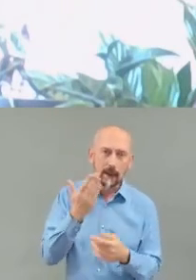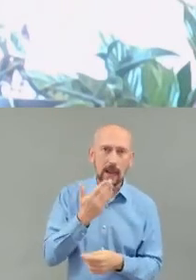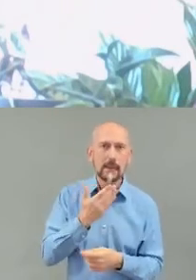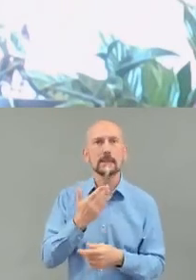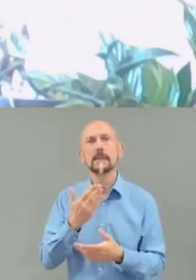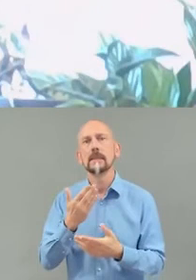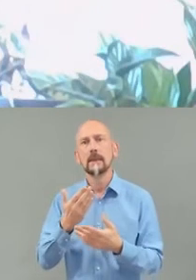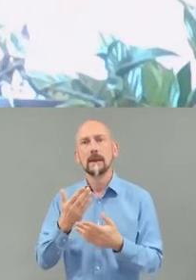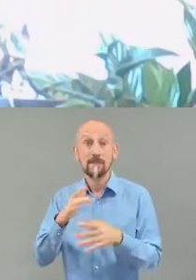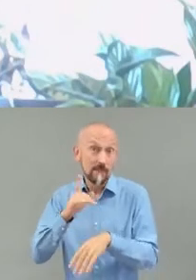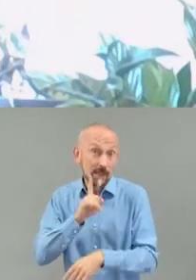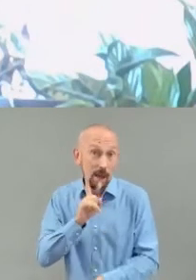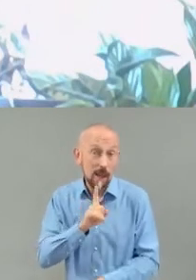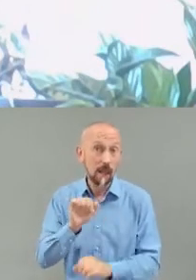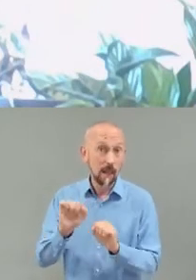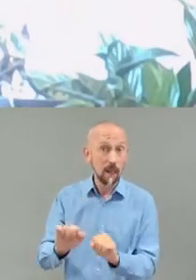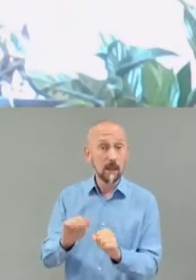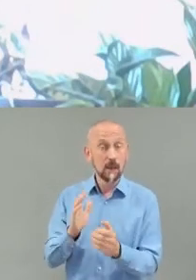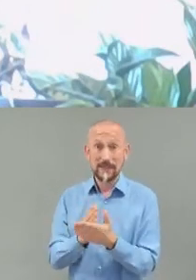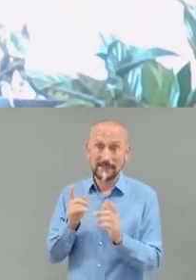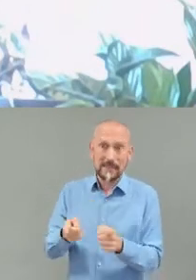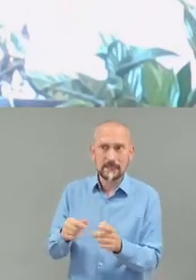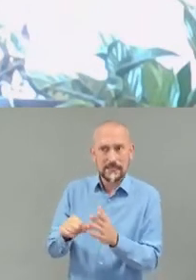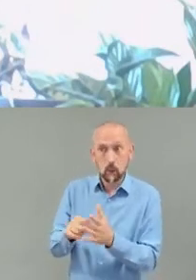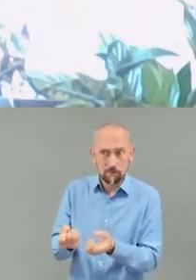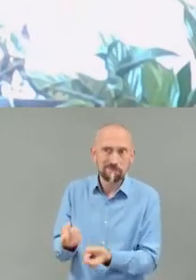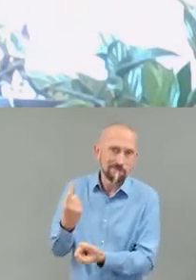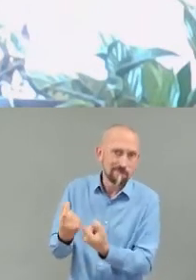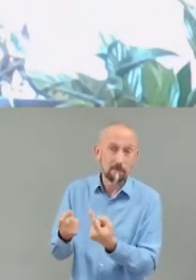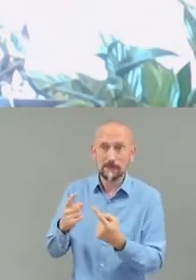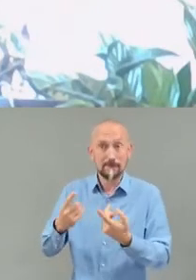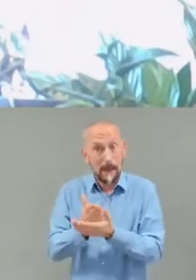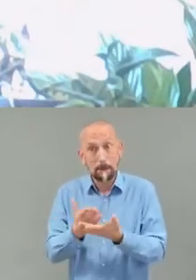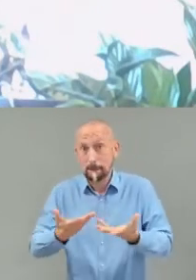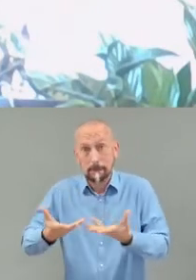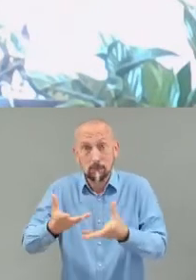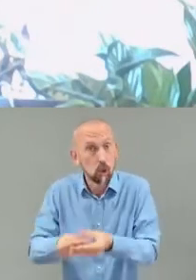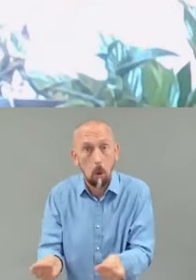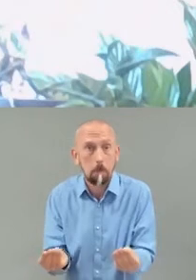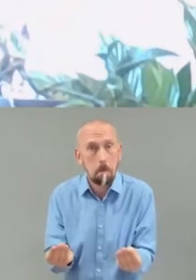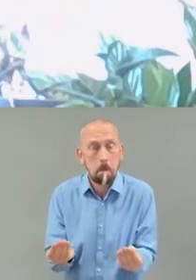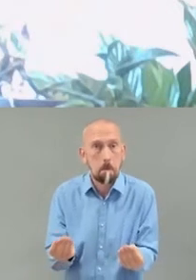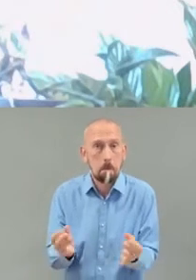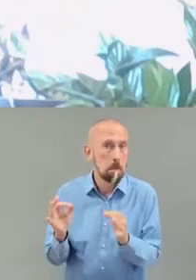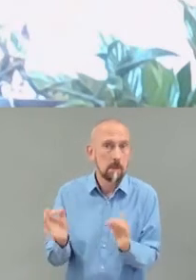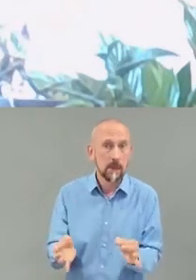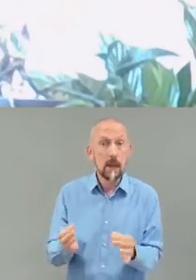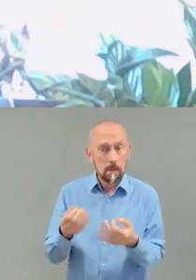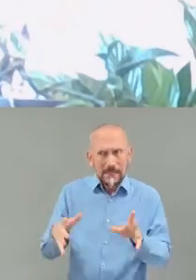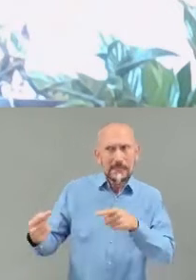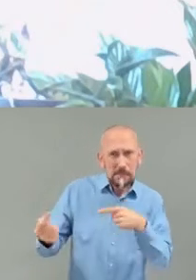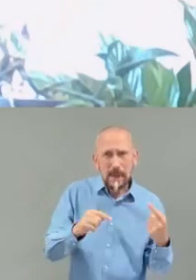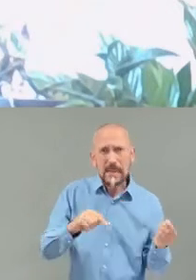address this. It's the thing that gets debated with everyone nodding and agreeing it's a problem and something that